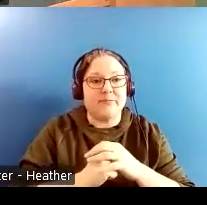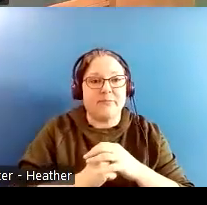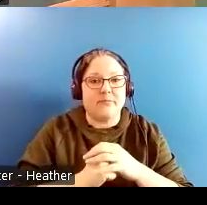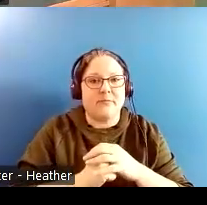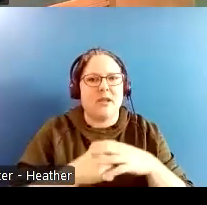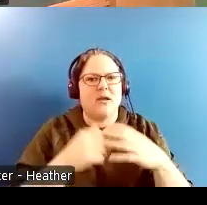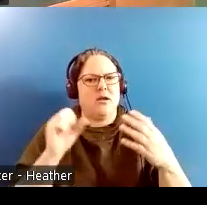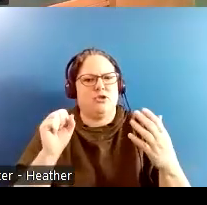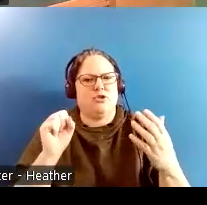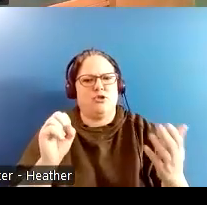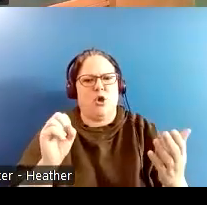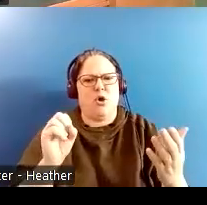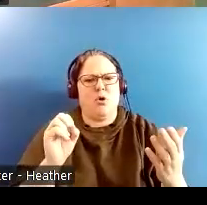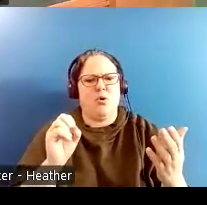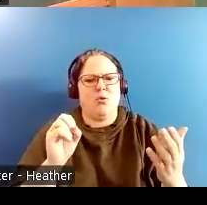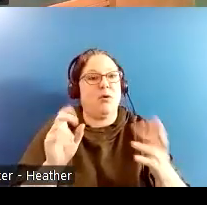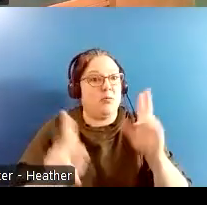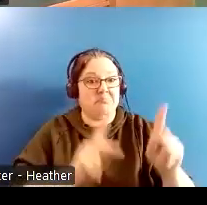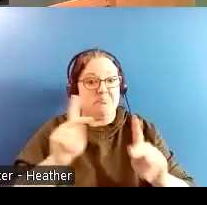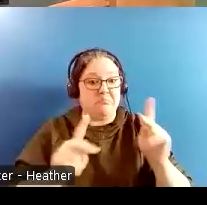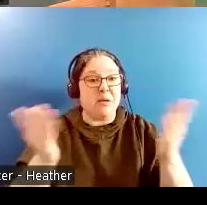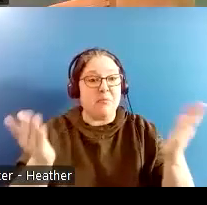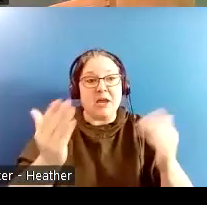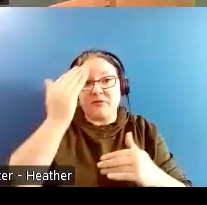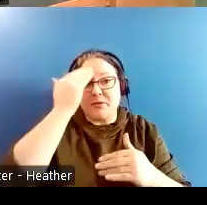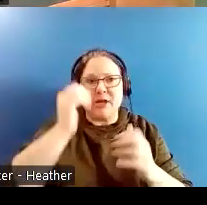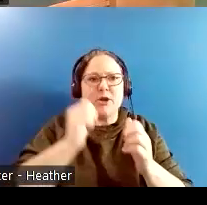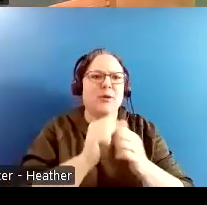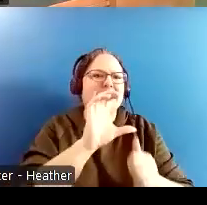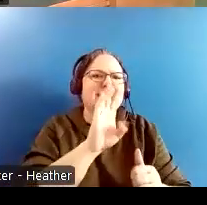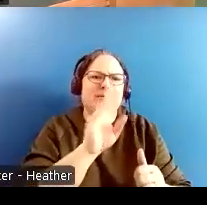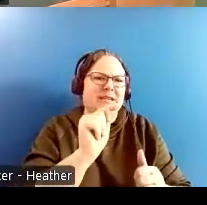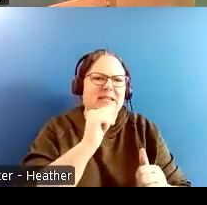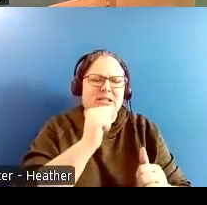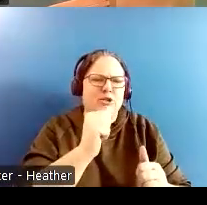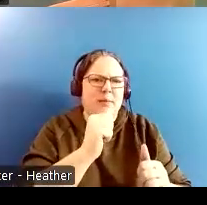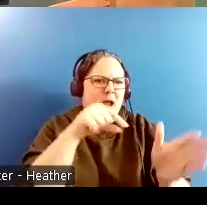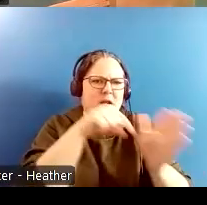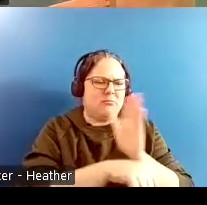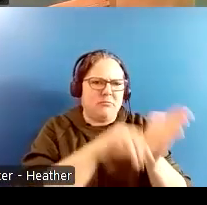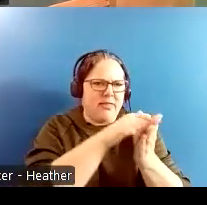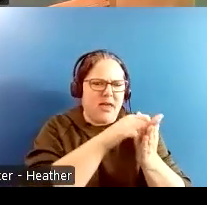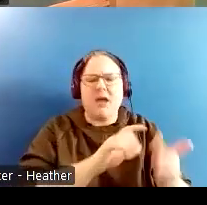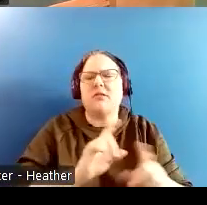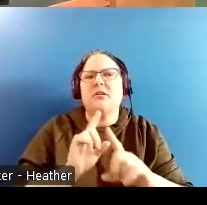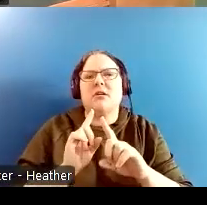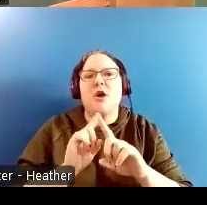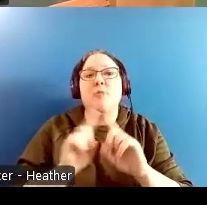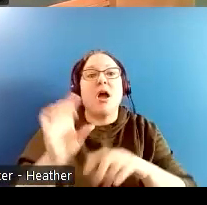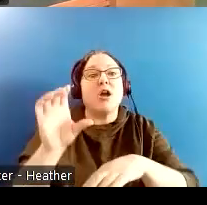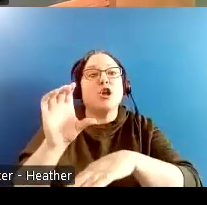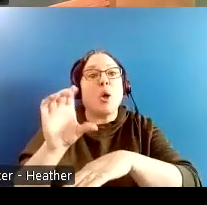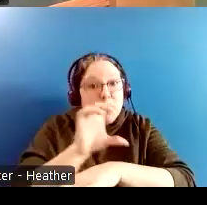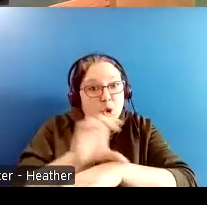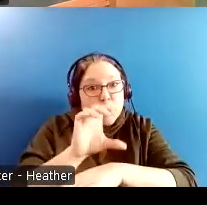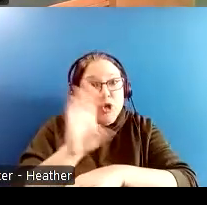So people here are familiar with CBT. I'm not going to belabor the points, but computerized CBT I